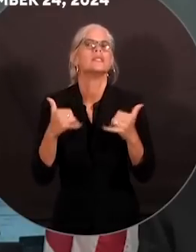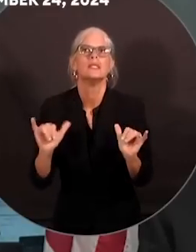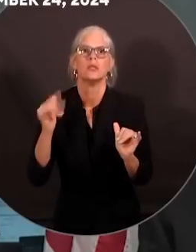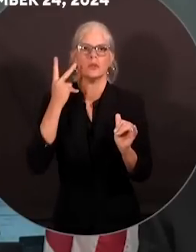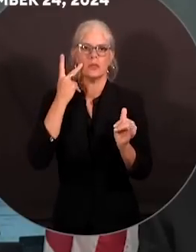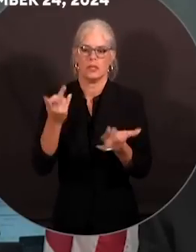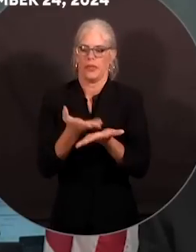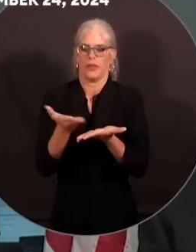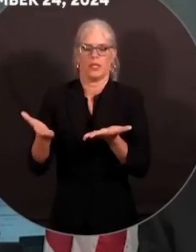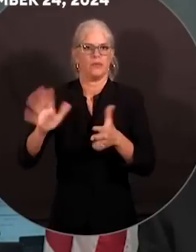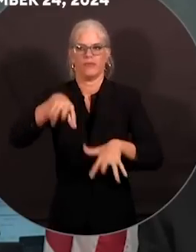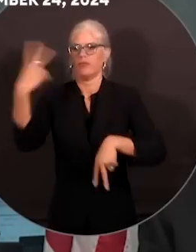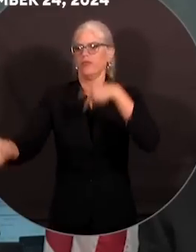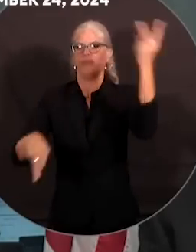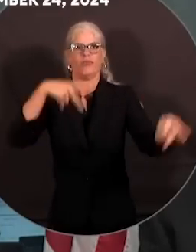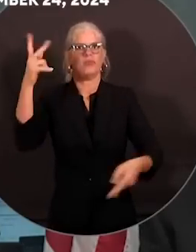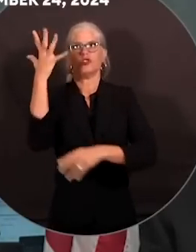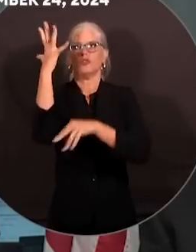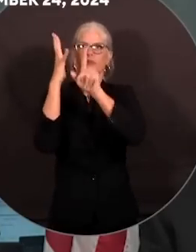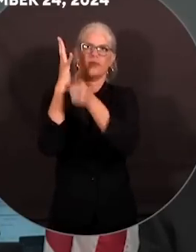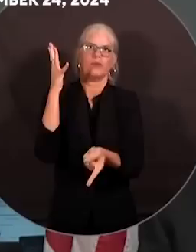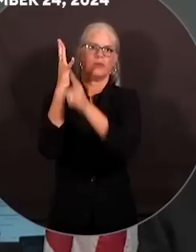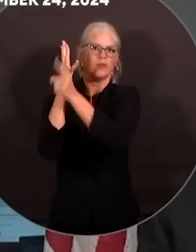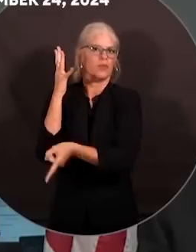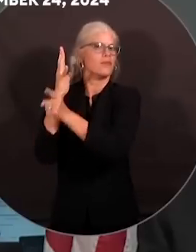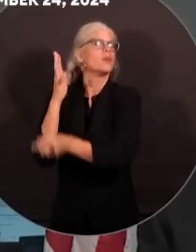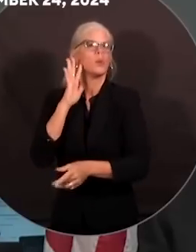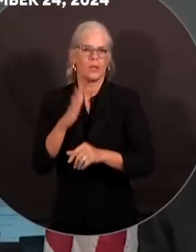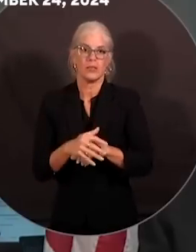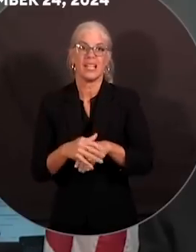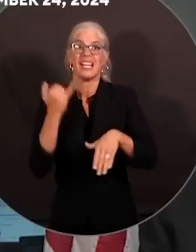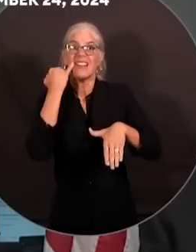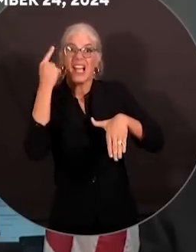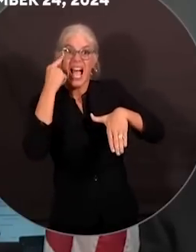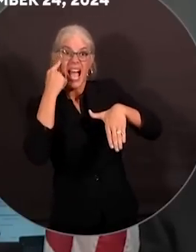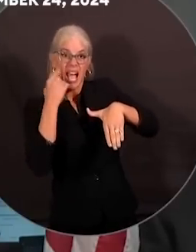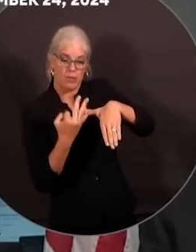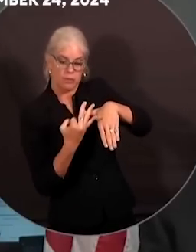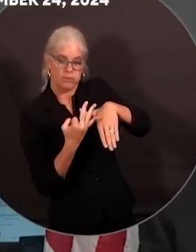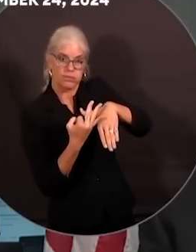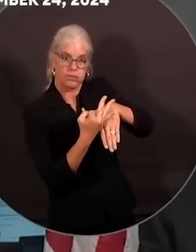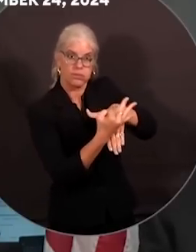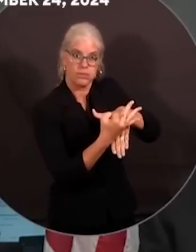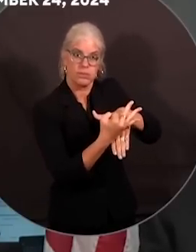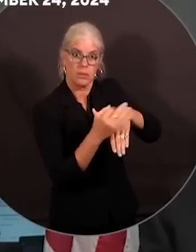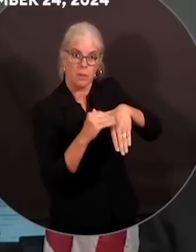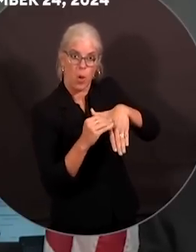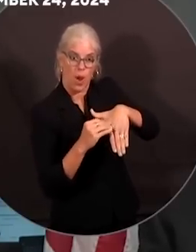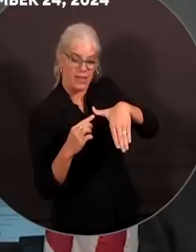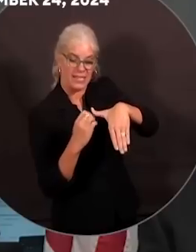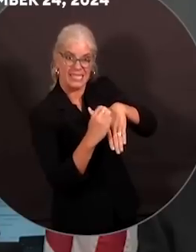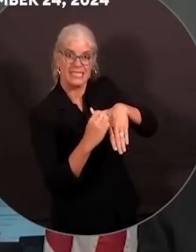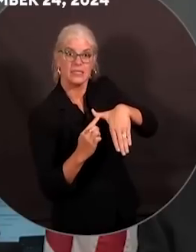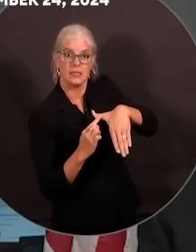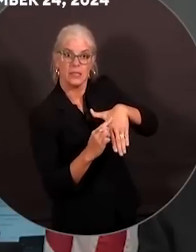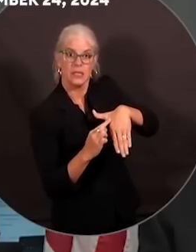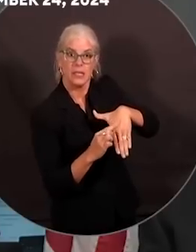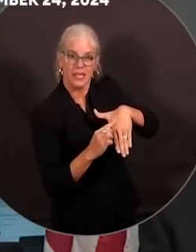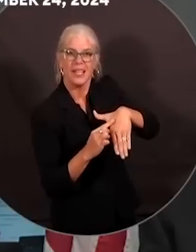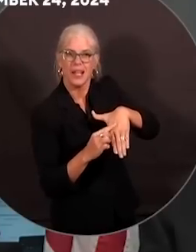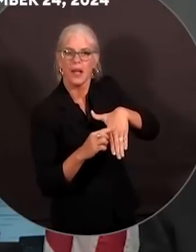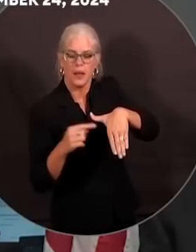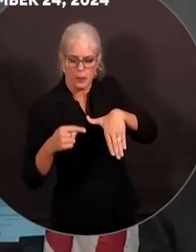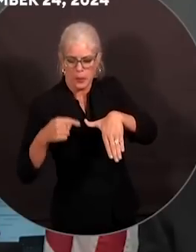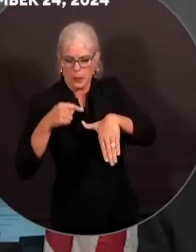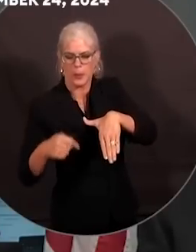if Tallahassee. Now, if it goes further east, we've been through these tracks the last 2 years. You get on that weak side of the storm. It's not like you